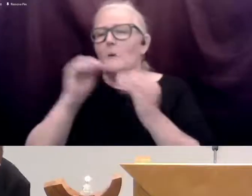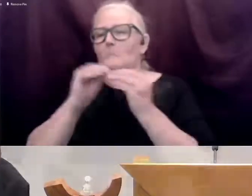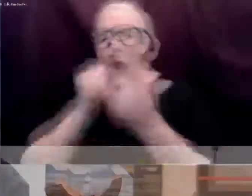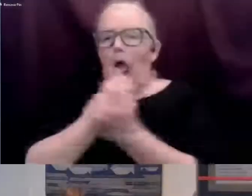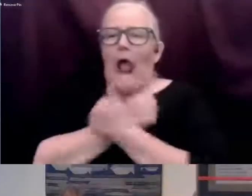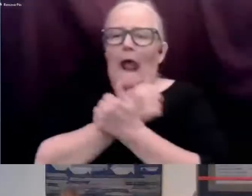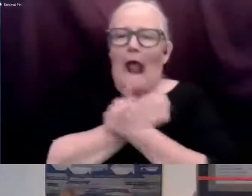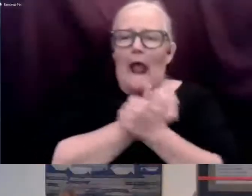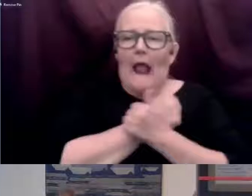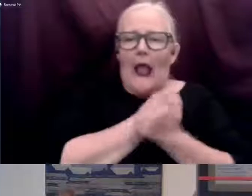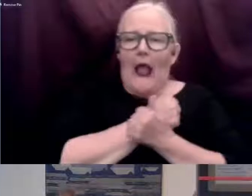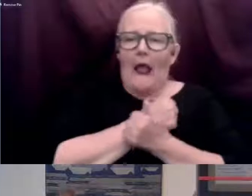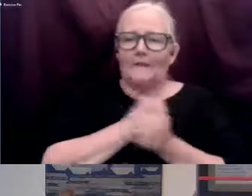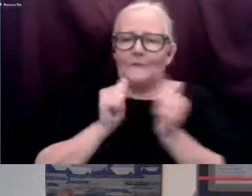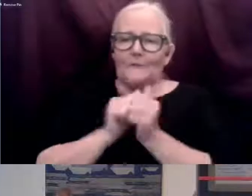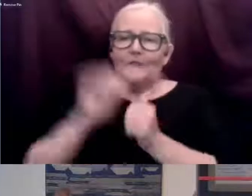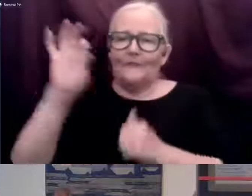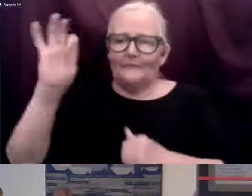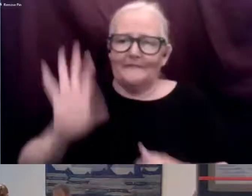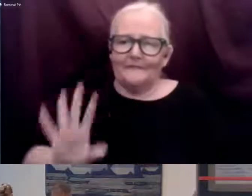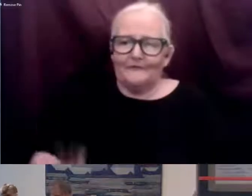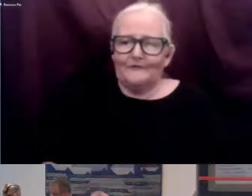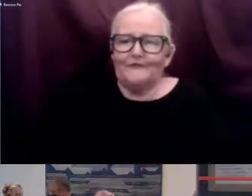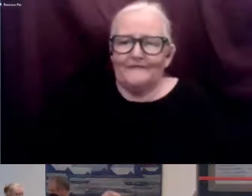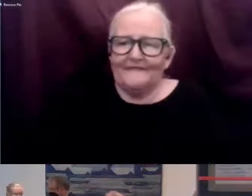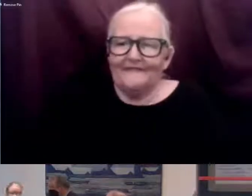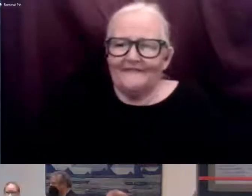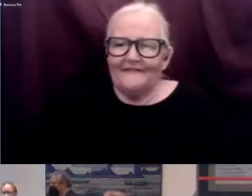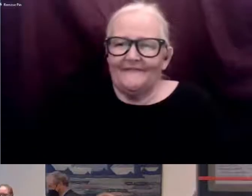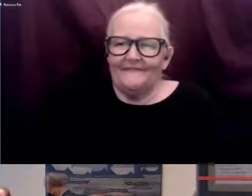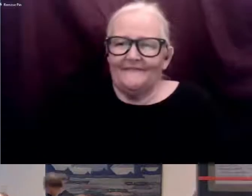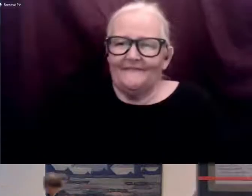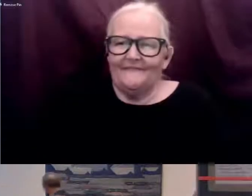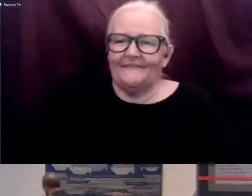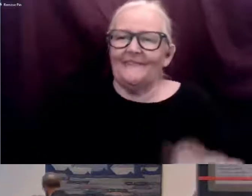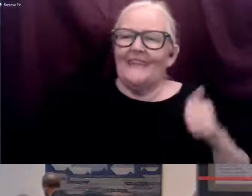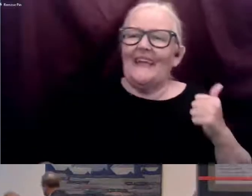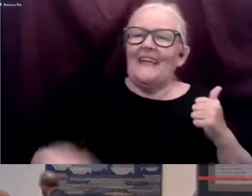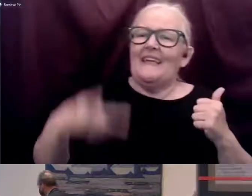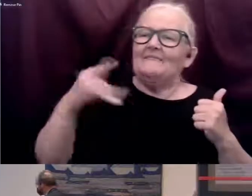so much. Thank you. Thank you, Phyllis. Oh, you're welcome.